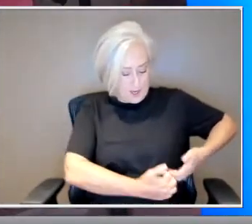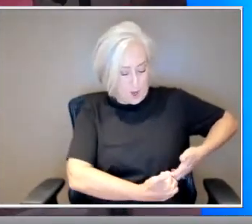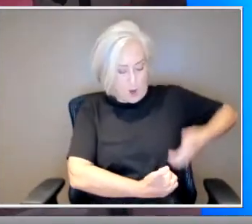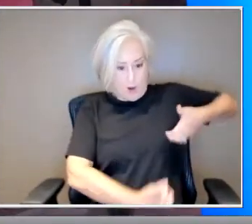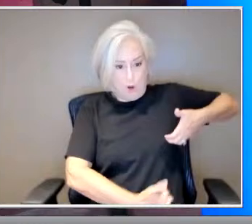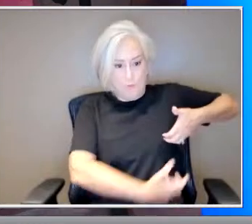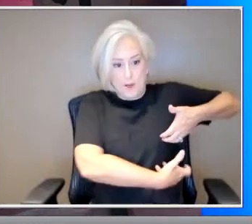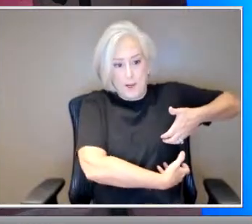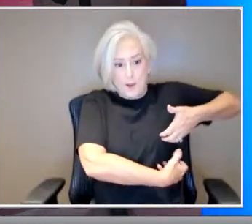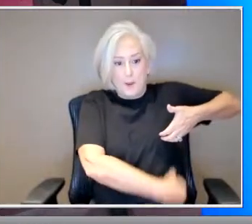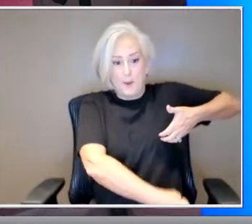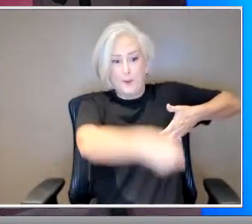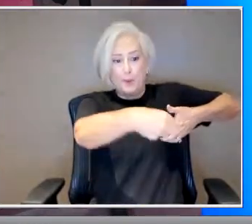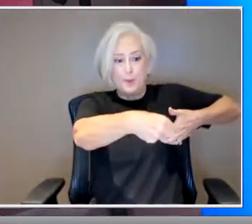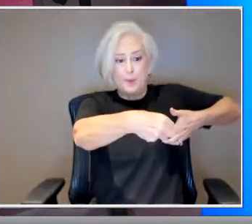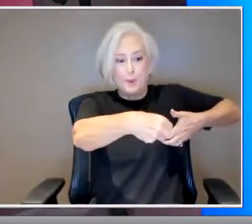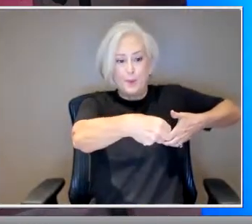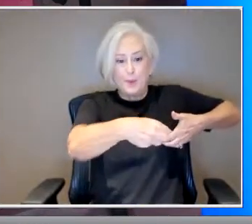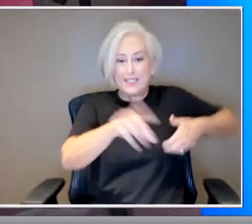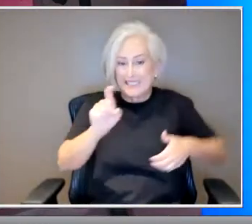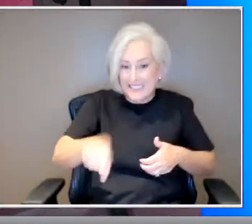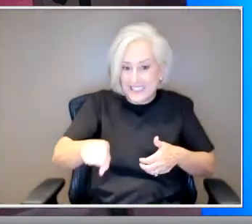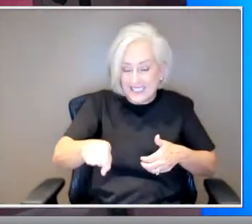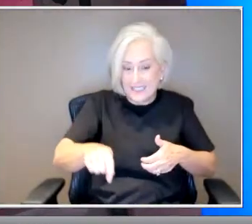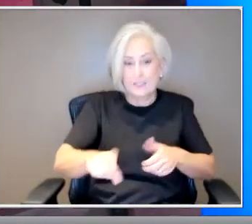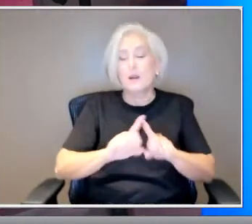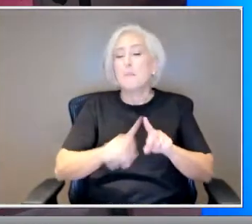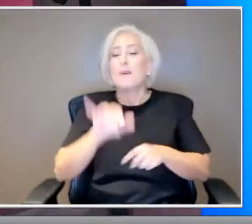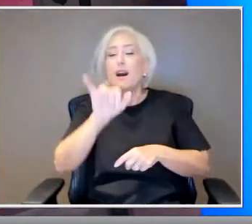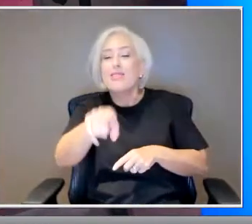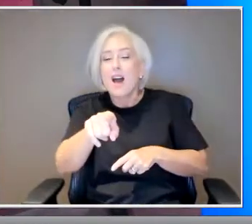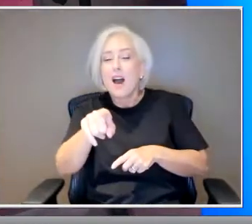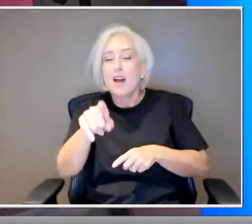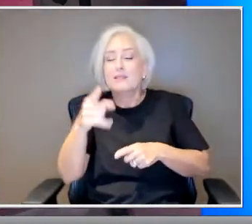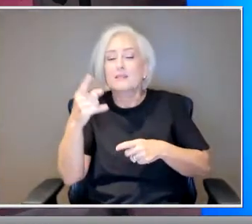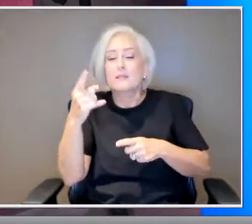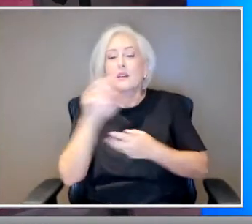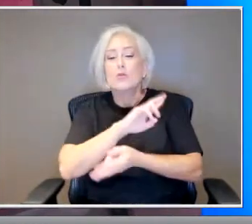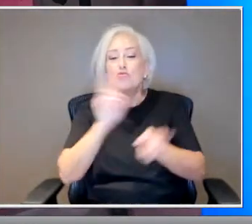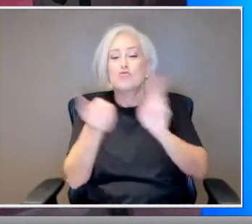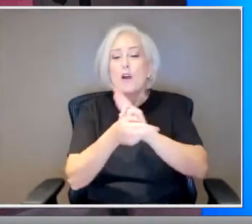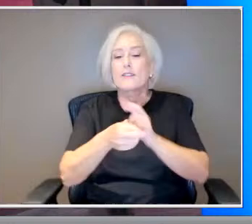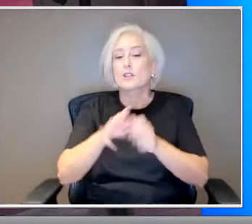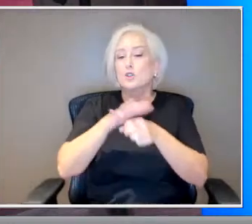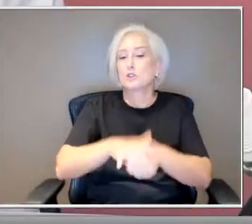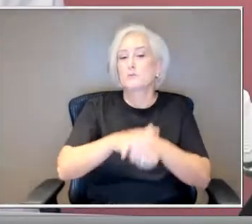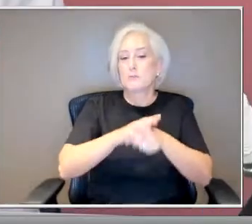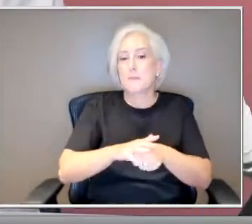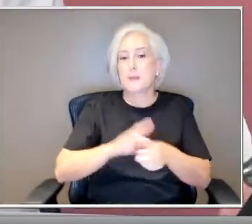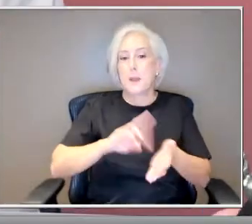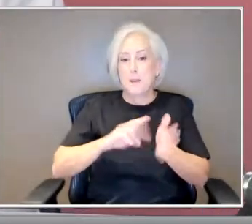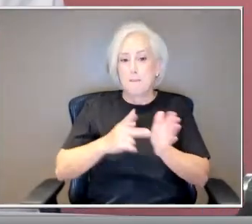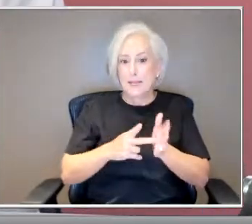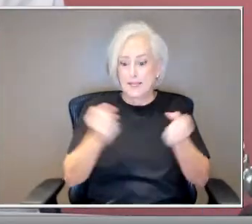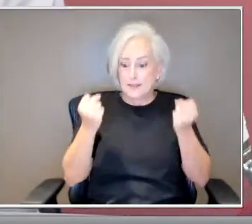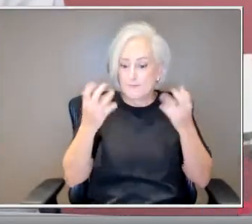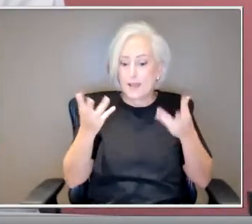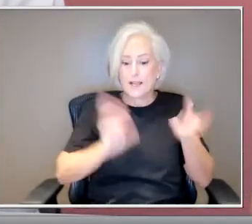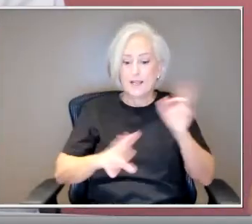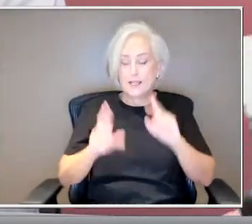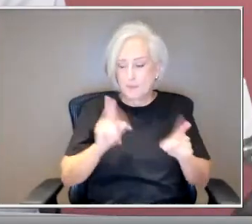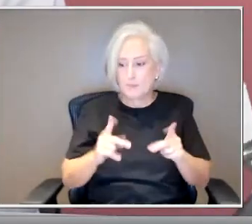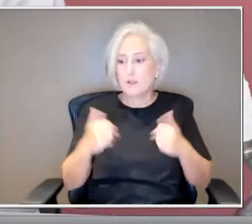But again, this was a revolutionary pump. I remember when I was in training, we would have all these people with paracorporeal devices or pushing around a big refrigerator.